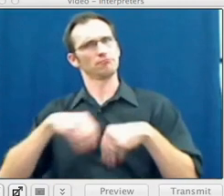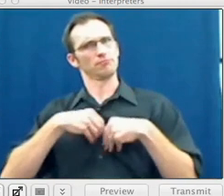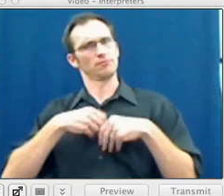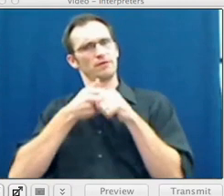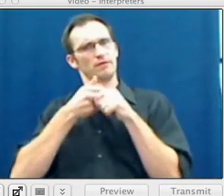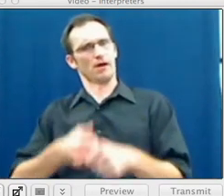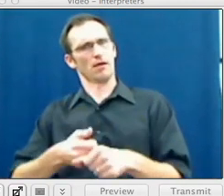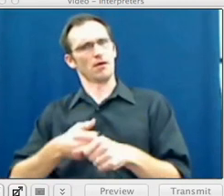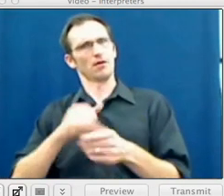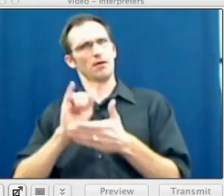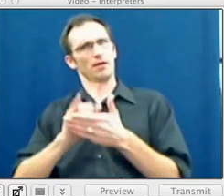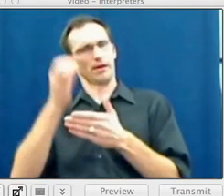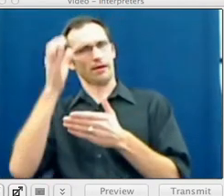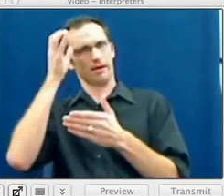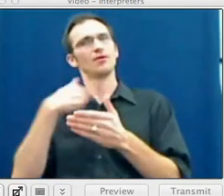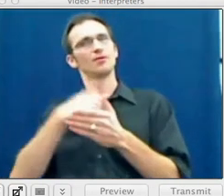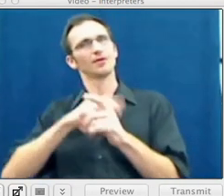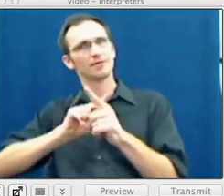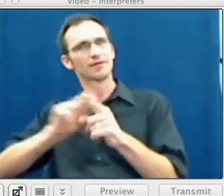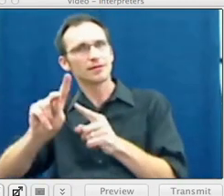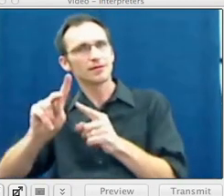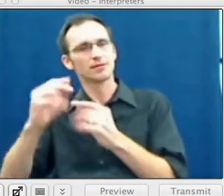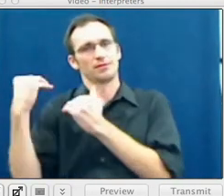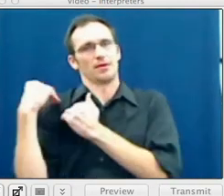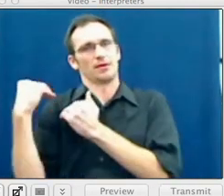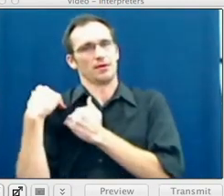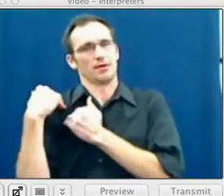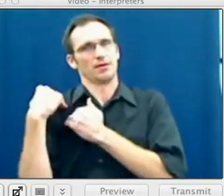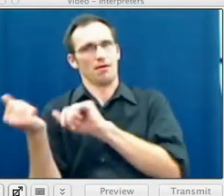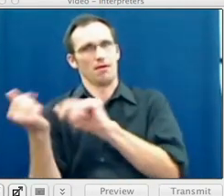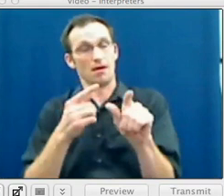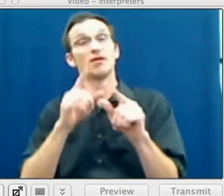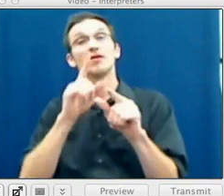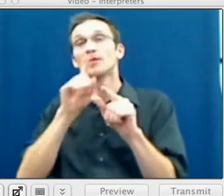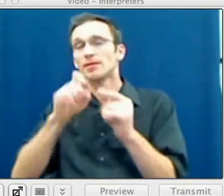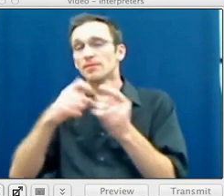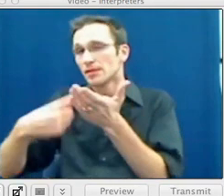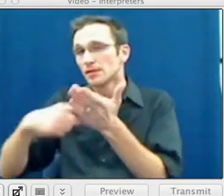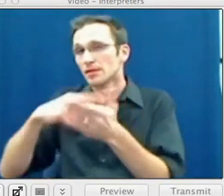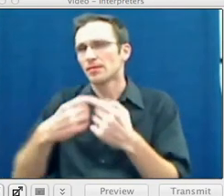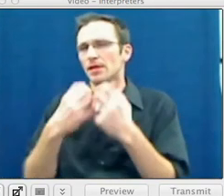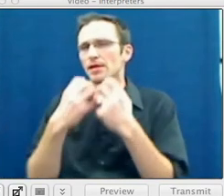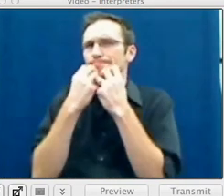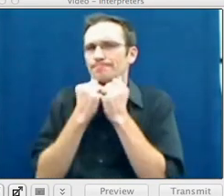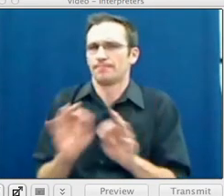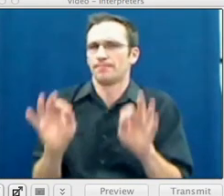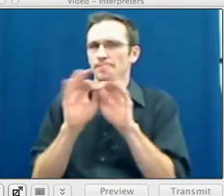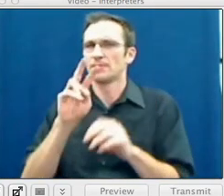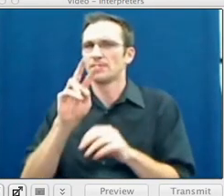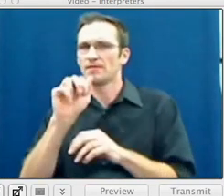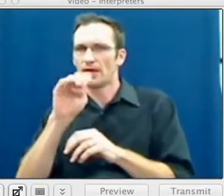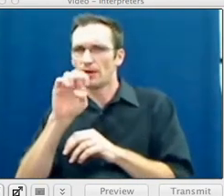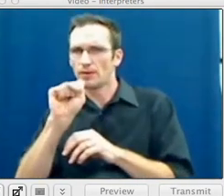professionally responsible, which is really a conversation about values. And what would that mean?